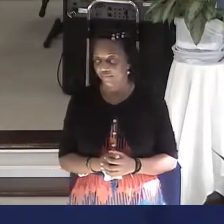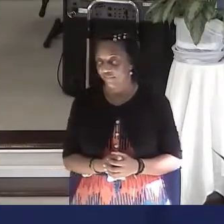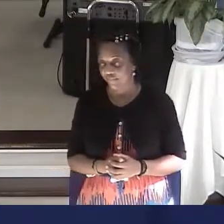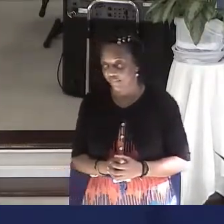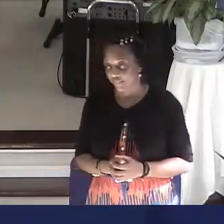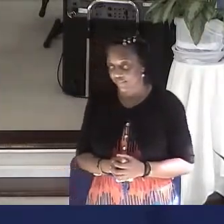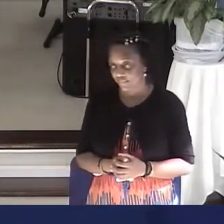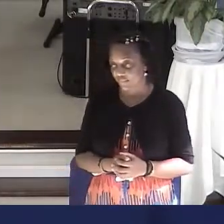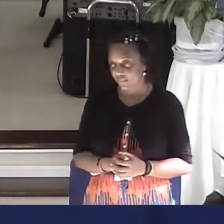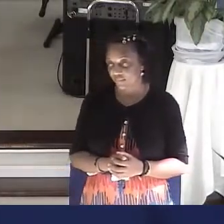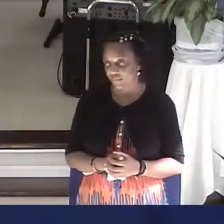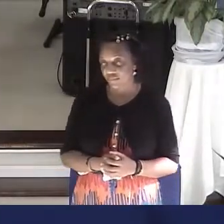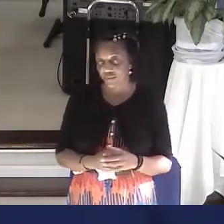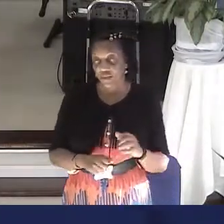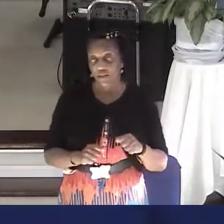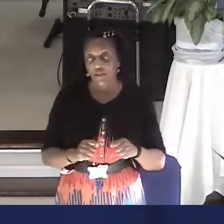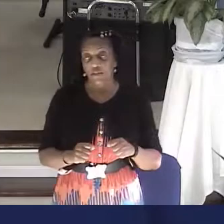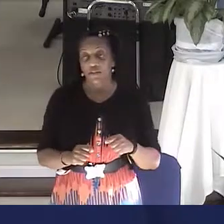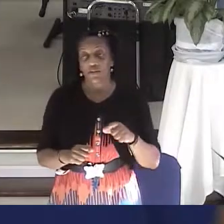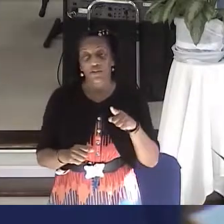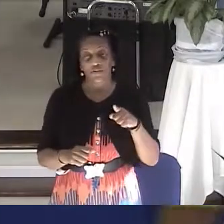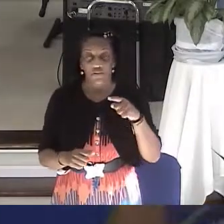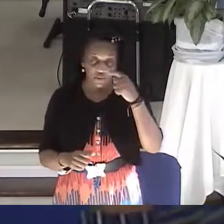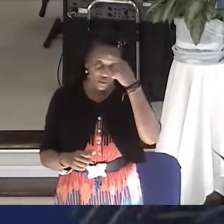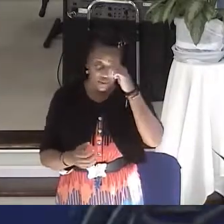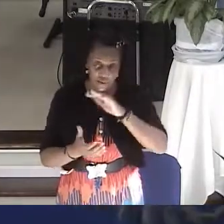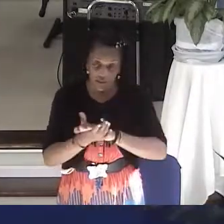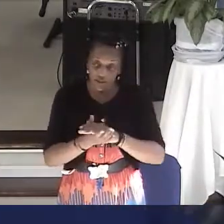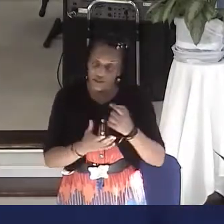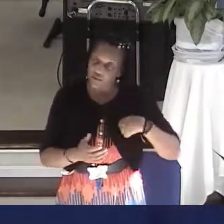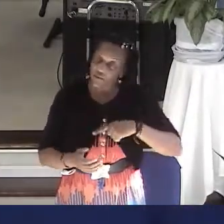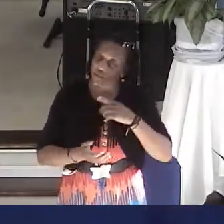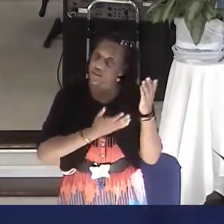if you believe that we serve a wonderful God, a great God, then type in the